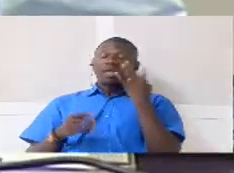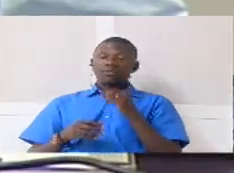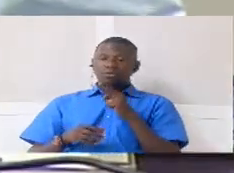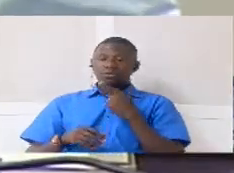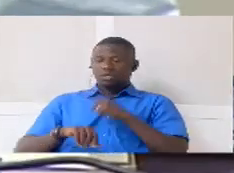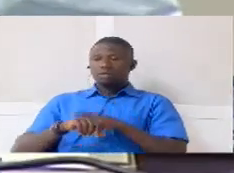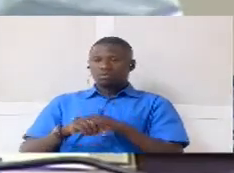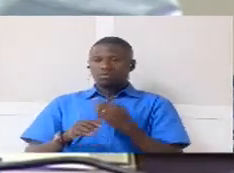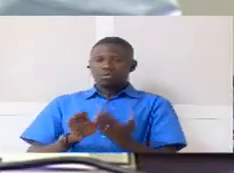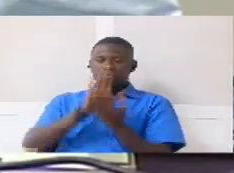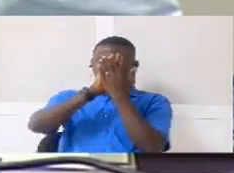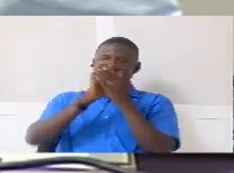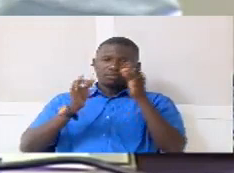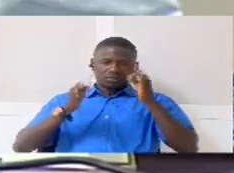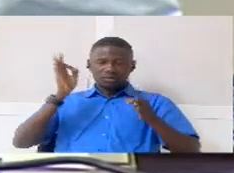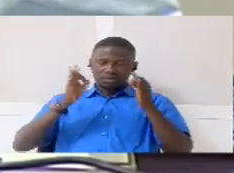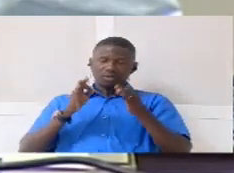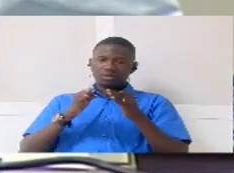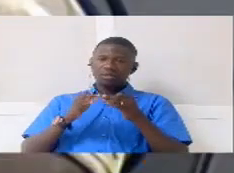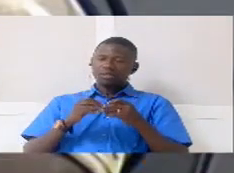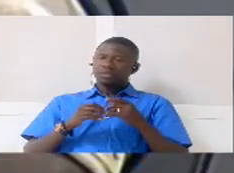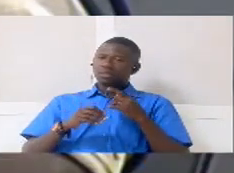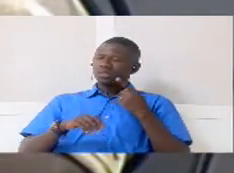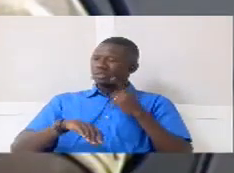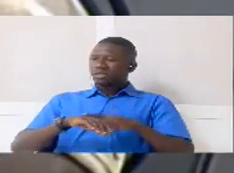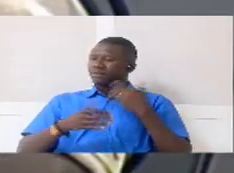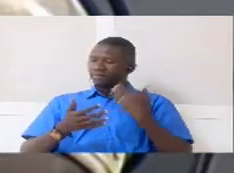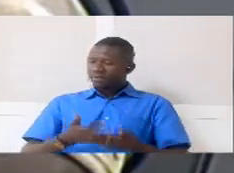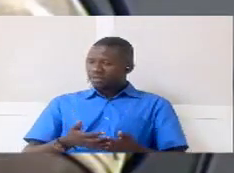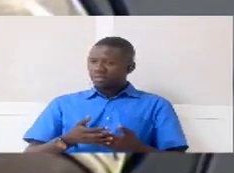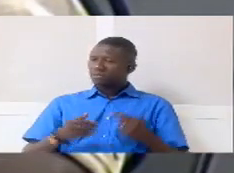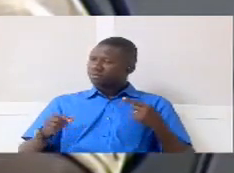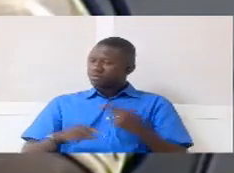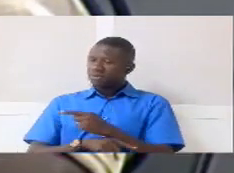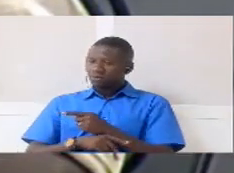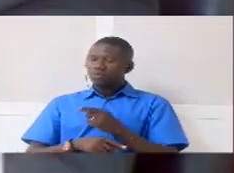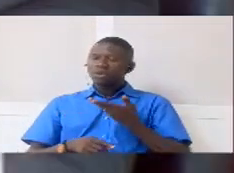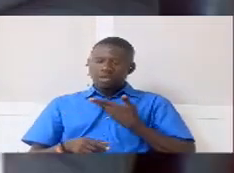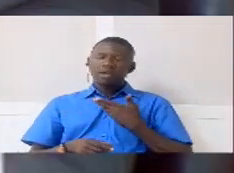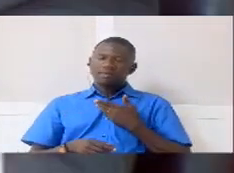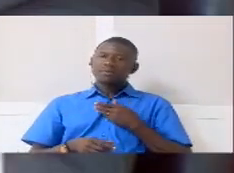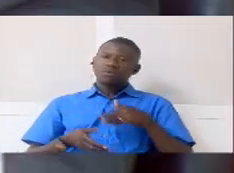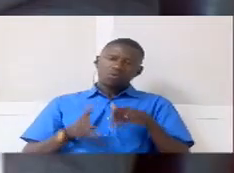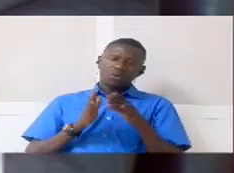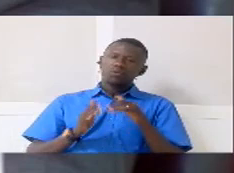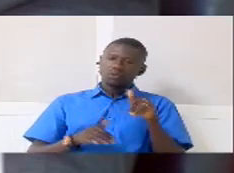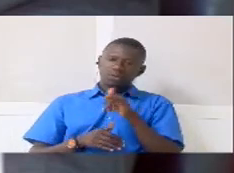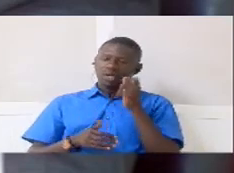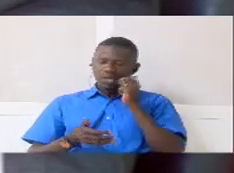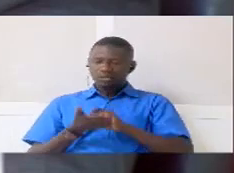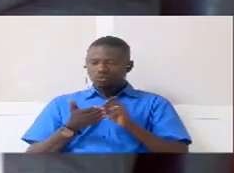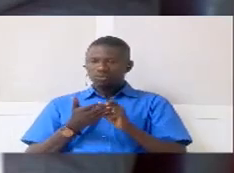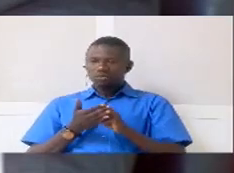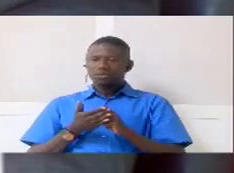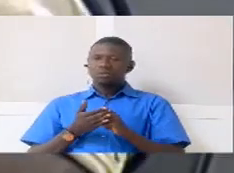appear before a competent court of law is has elapsed, we also have a mechanism through which we will write to the Chief Justice.